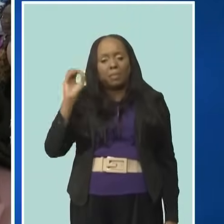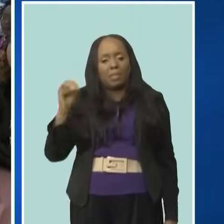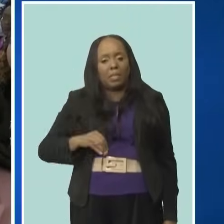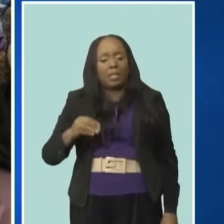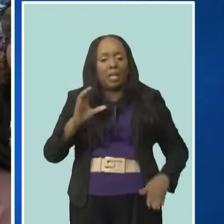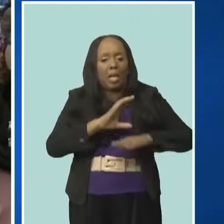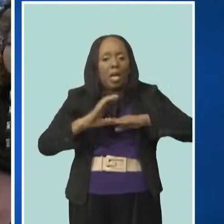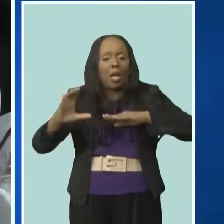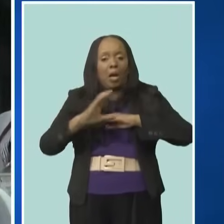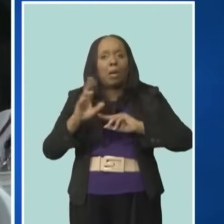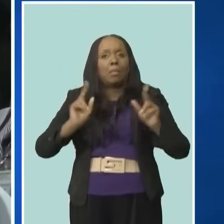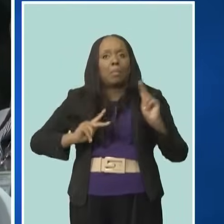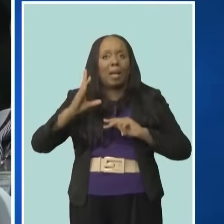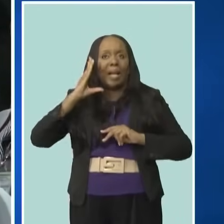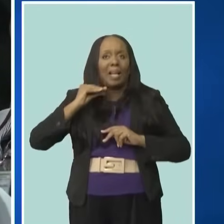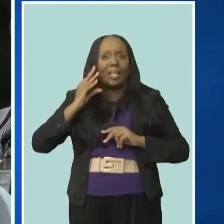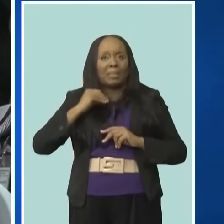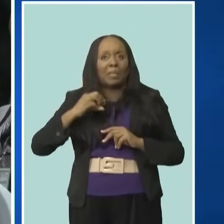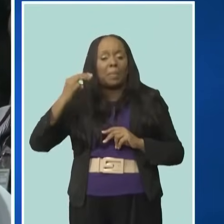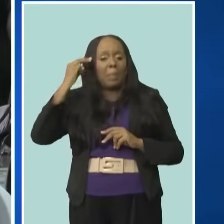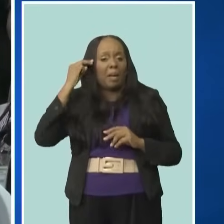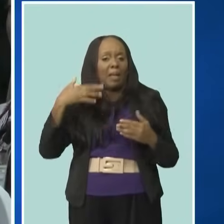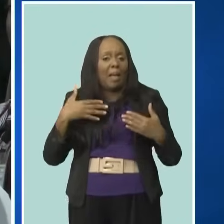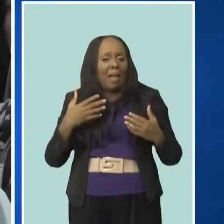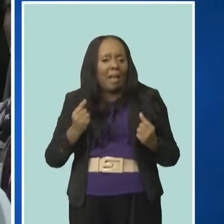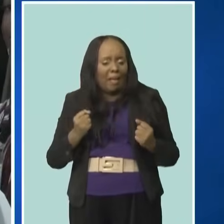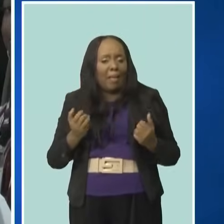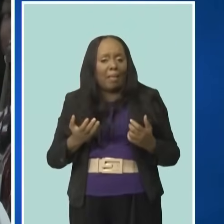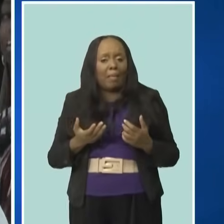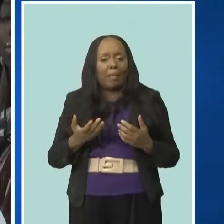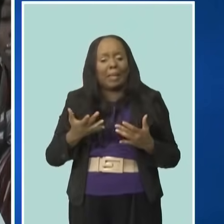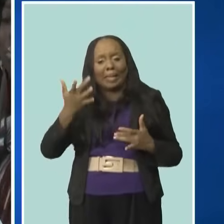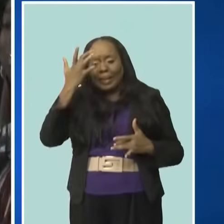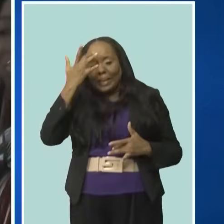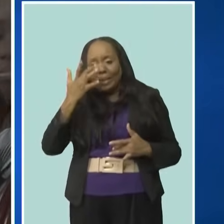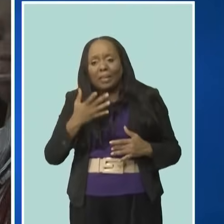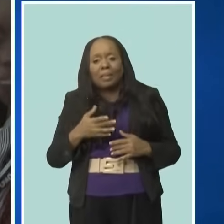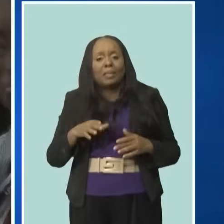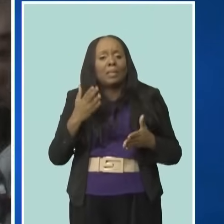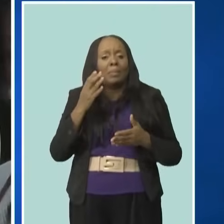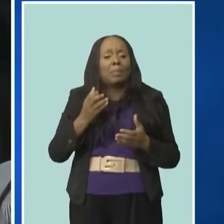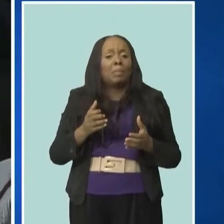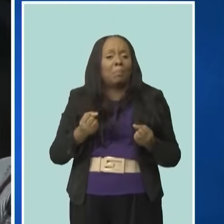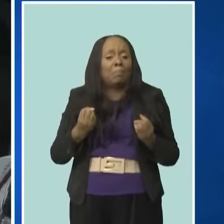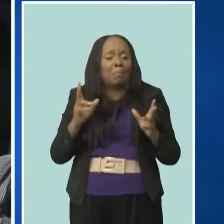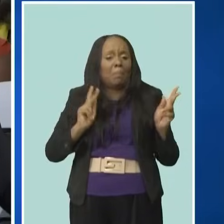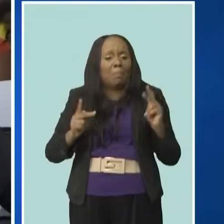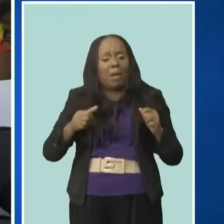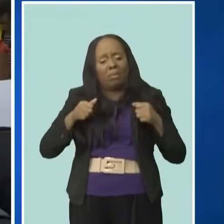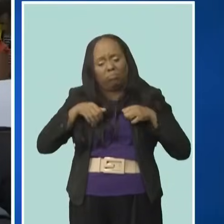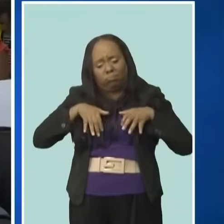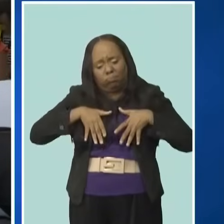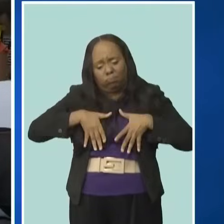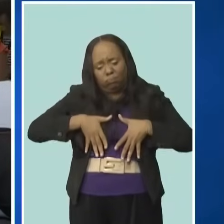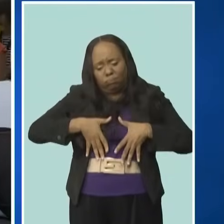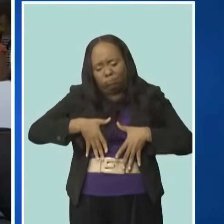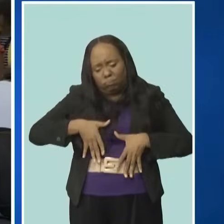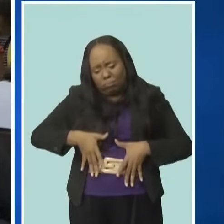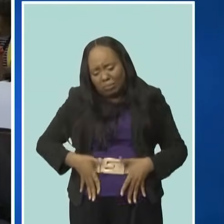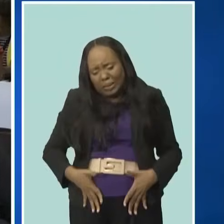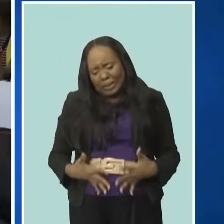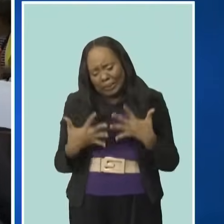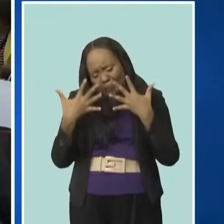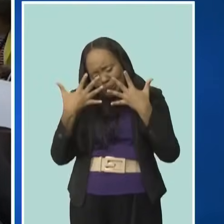health disorders, with depression and anxiety among the most common conditions. She added that it is also a fact